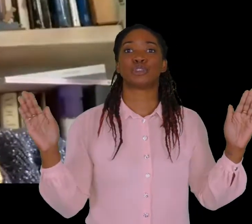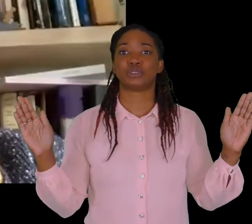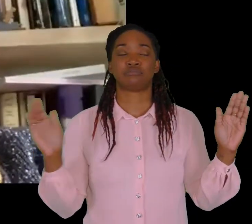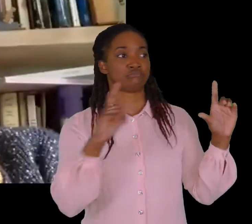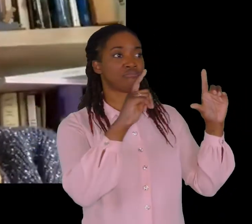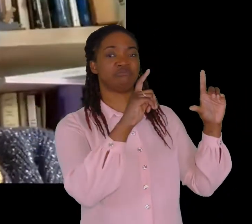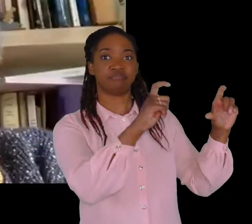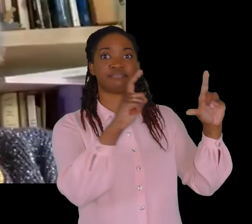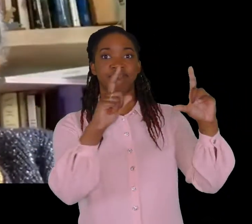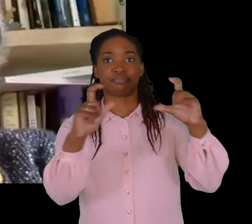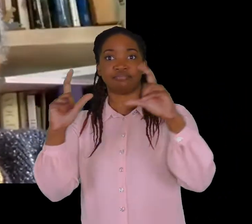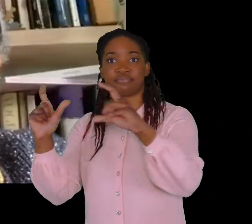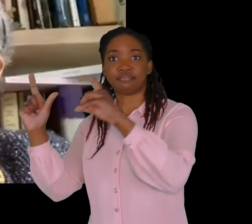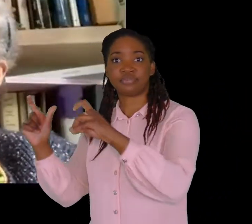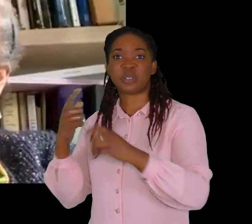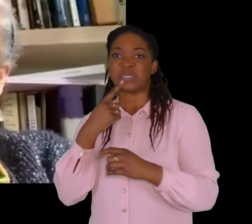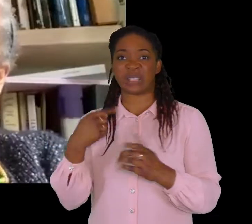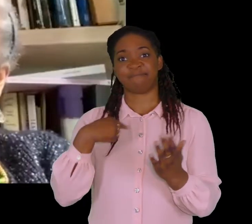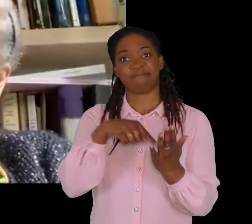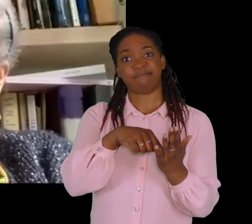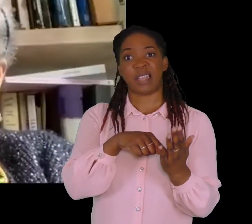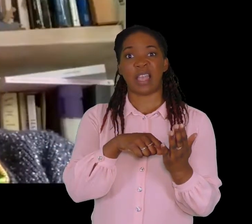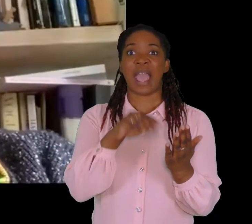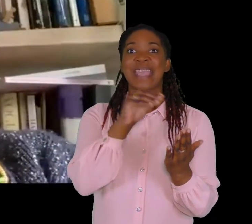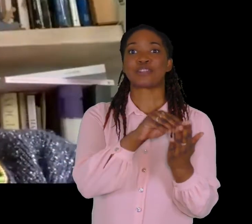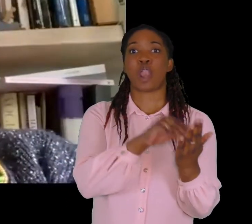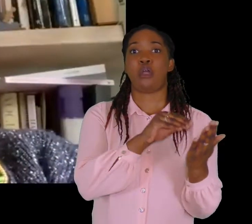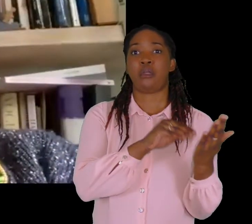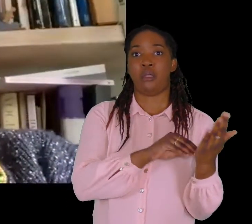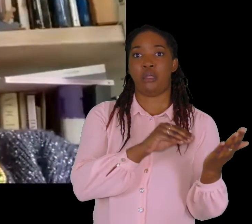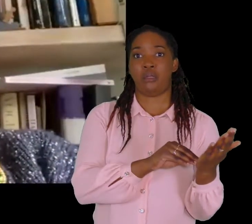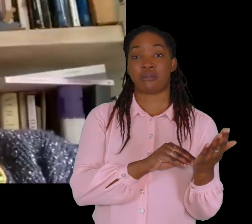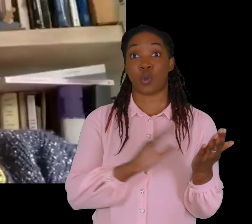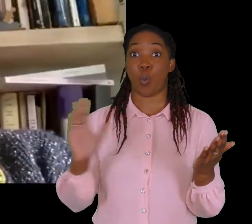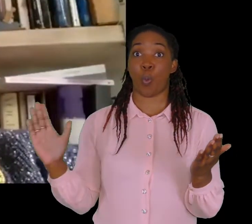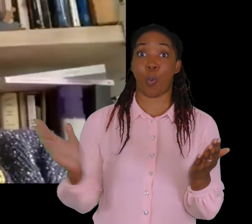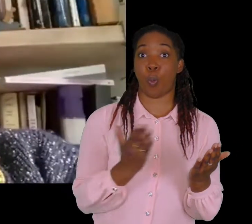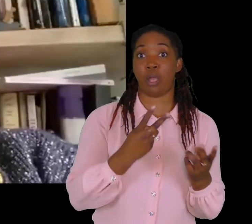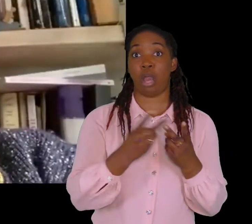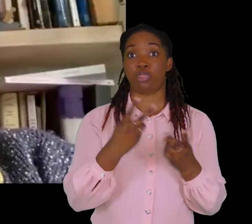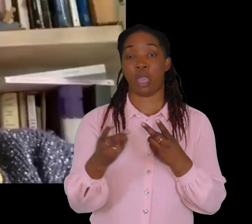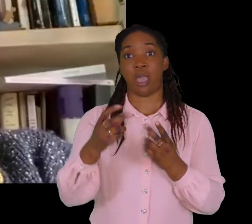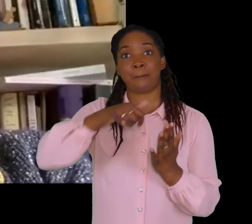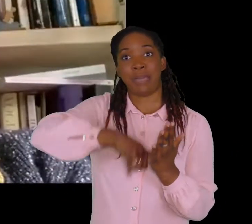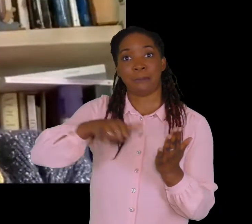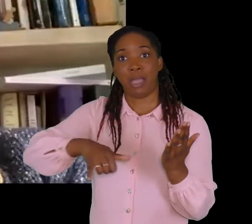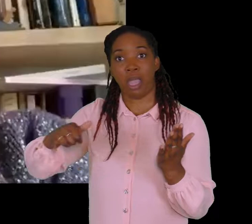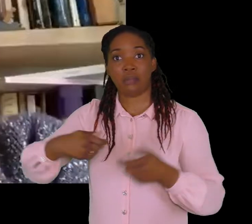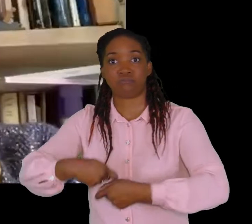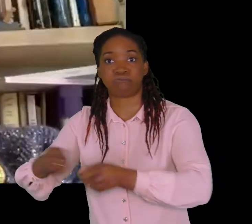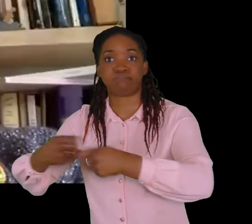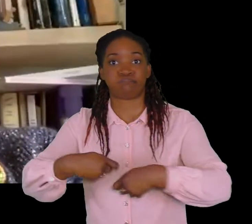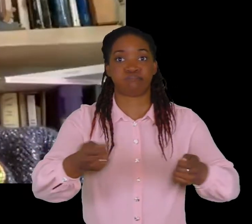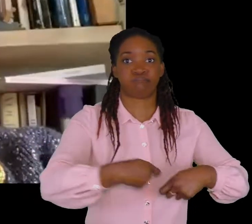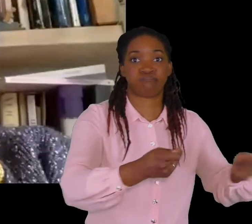exhibition, what we would loosely call catalogs, and all the other paper that was handed out,